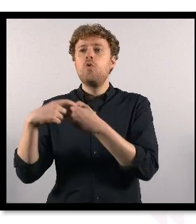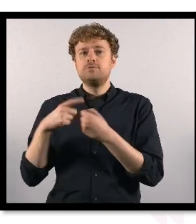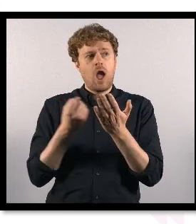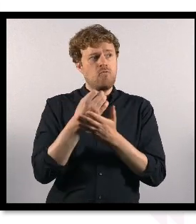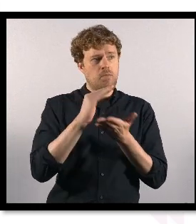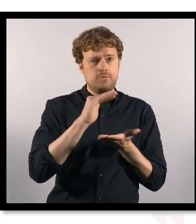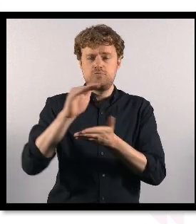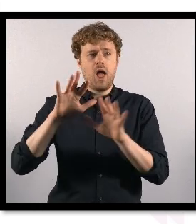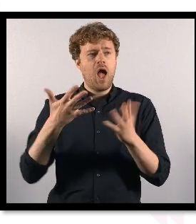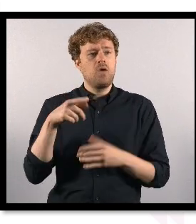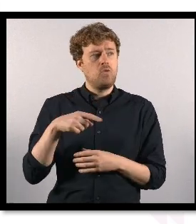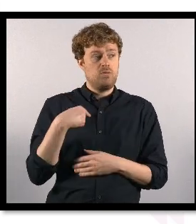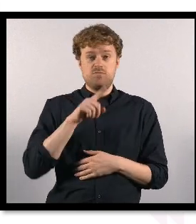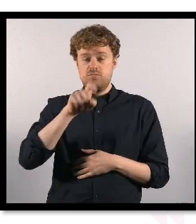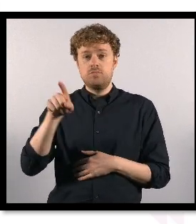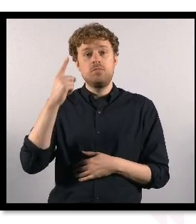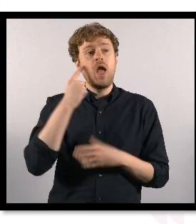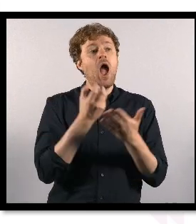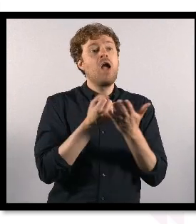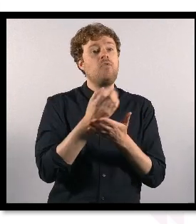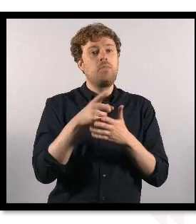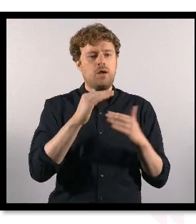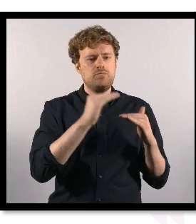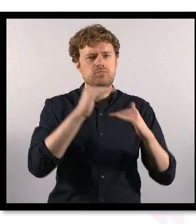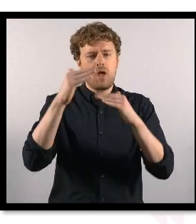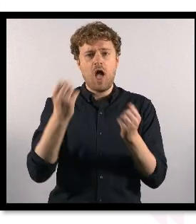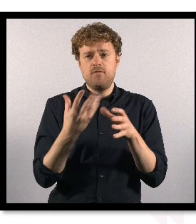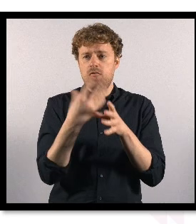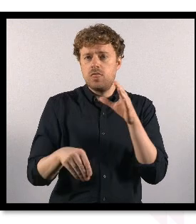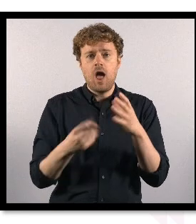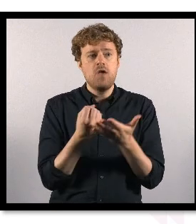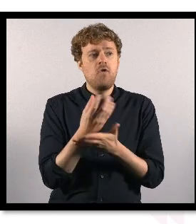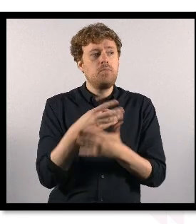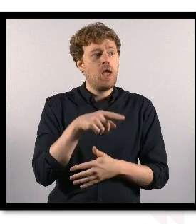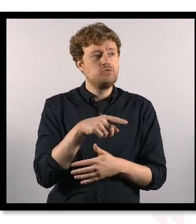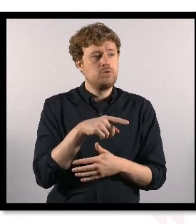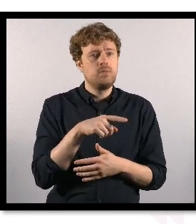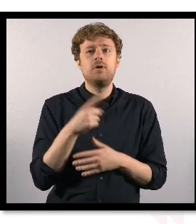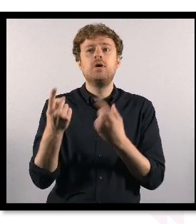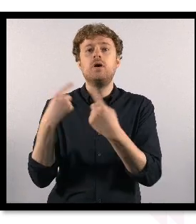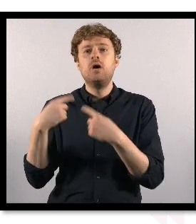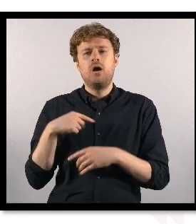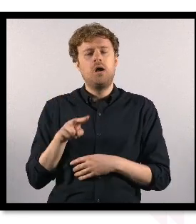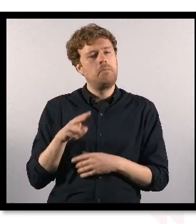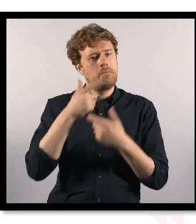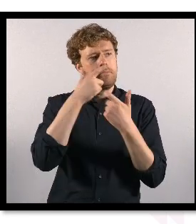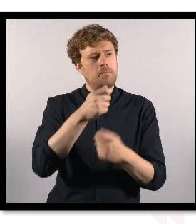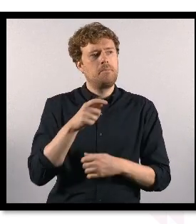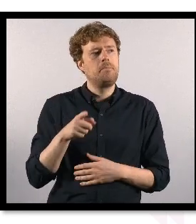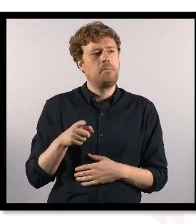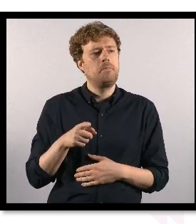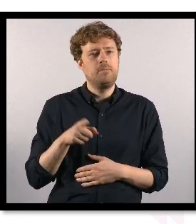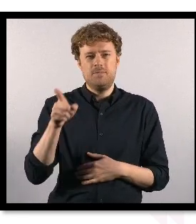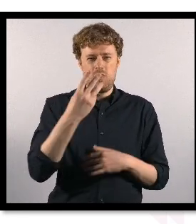have more information about where the projects are in the level itself. Sometimes the projects will stay, say,